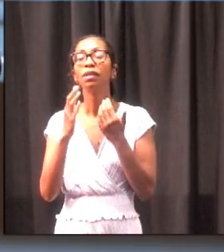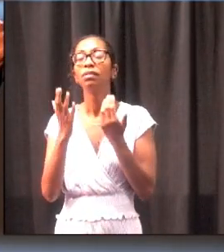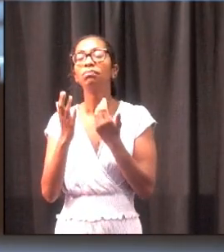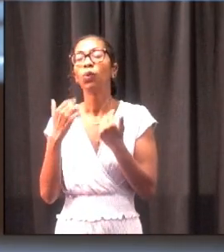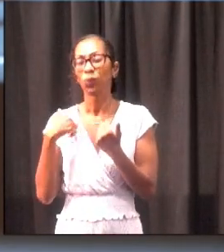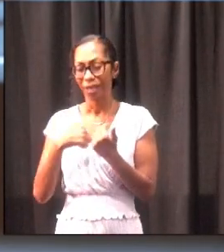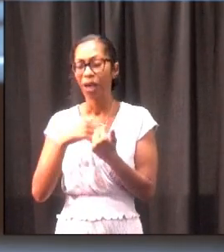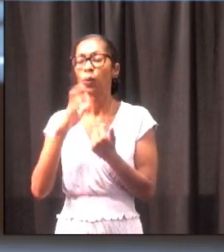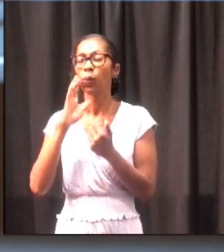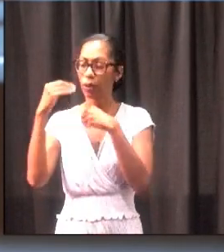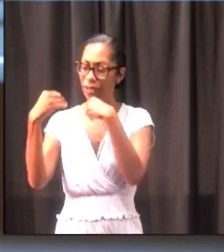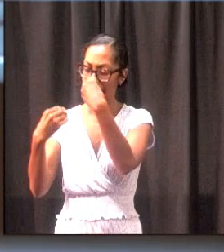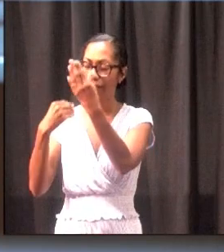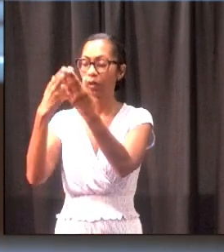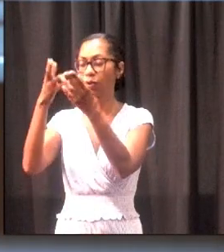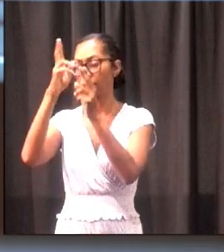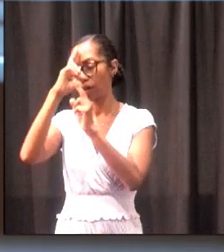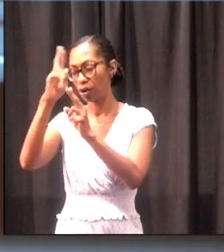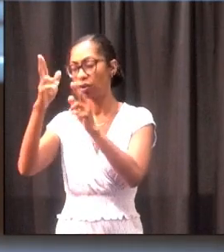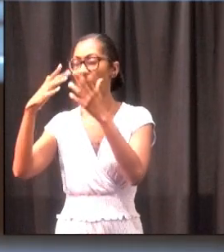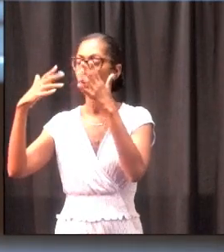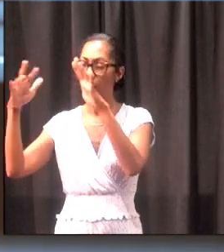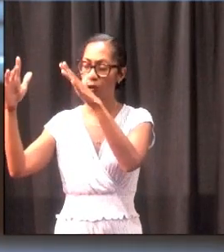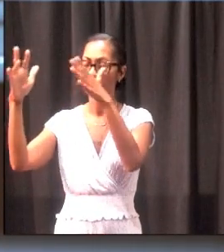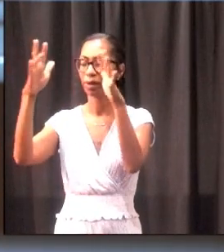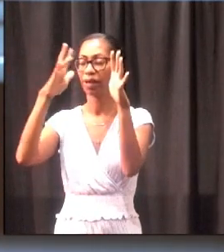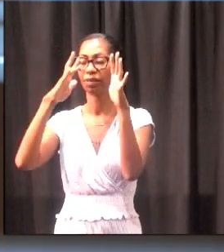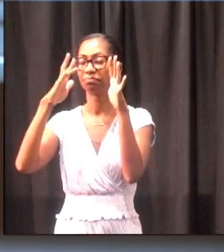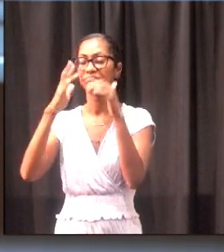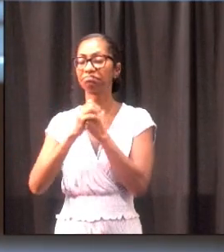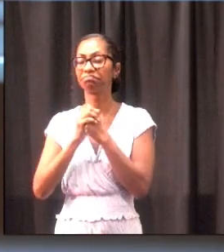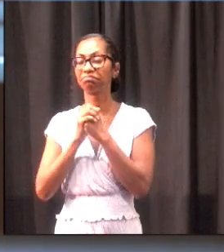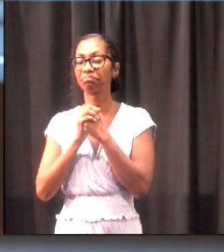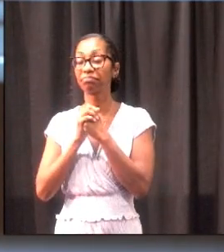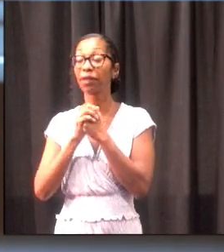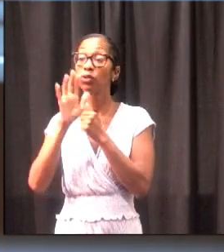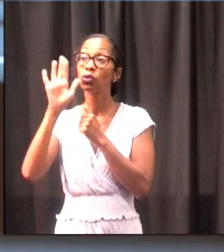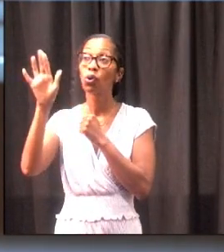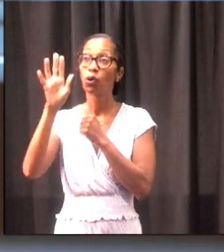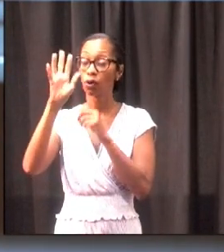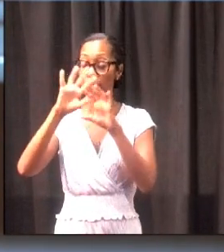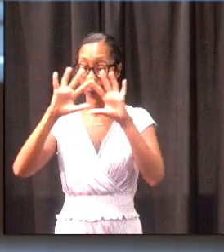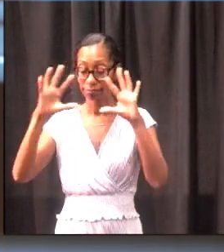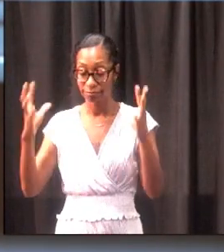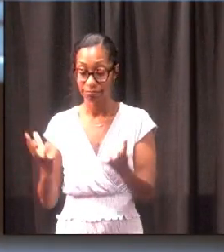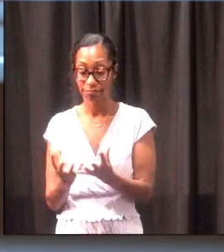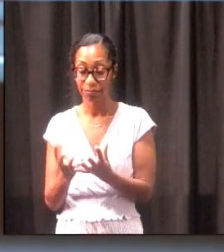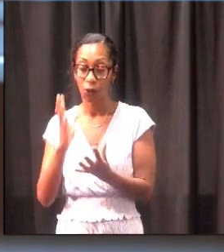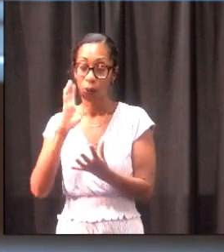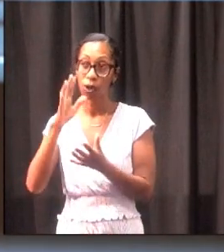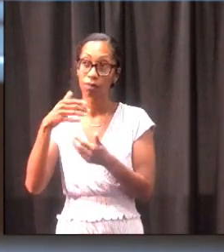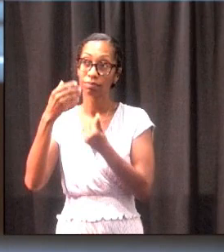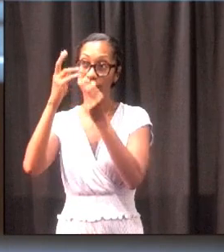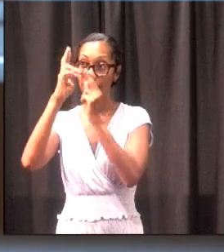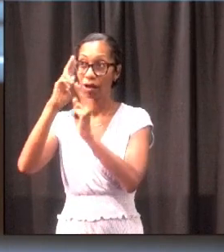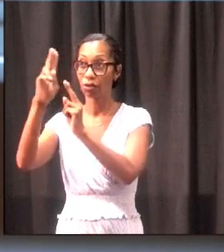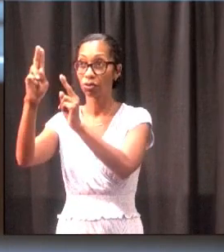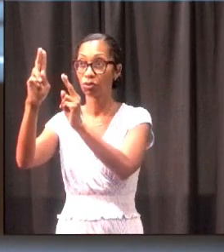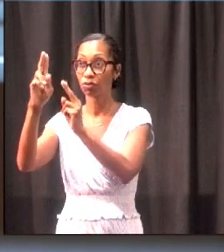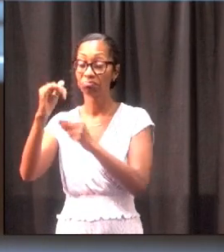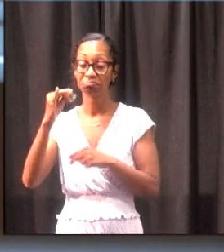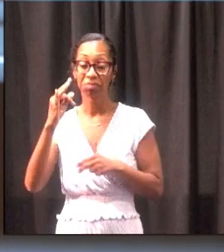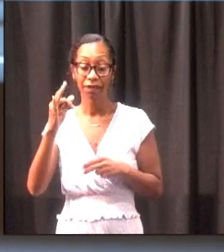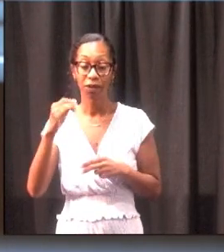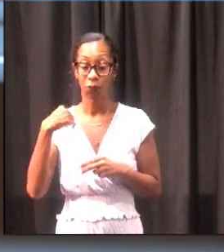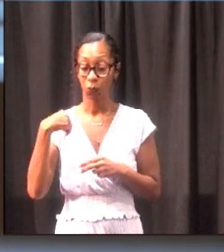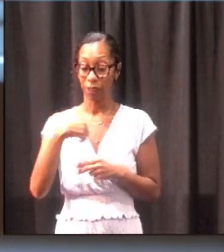We will glorify you, your creation. For you said that if we don't praise you, the bricks will cry out. And we don't need